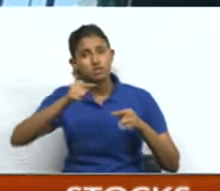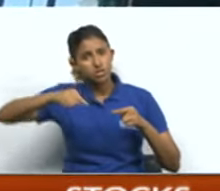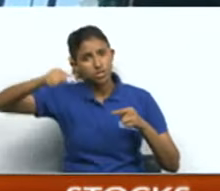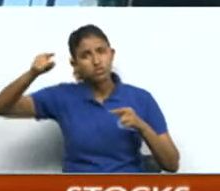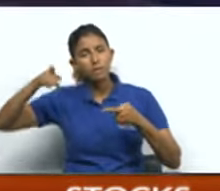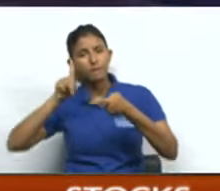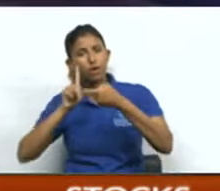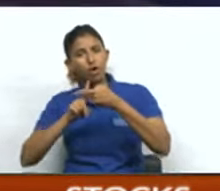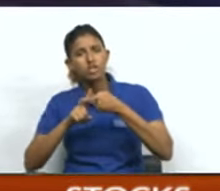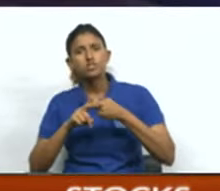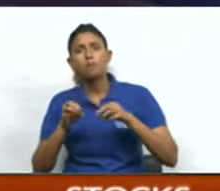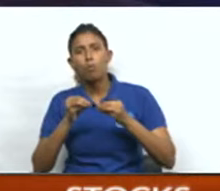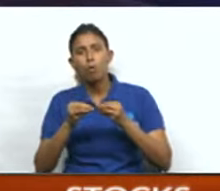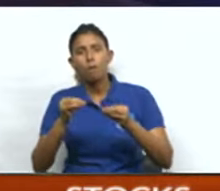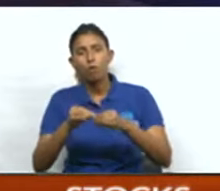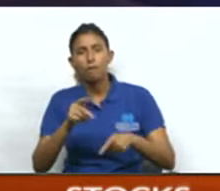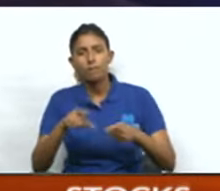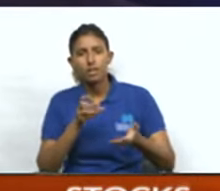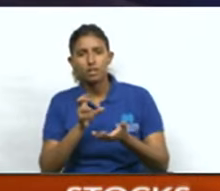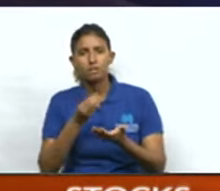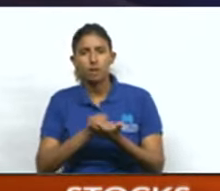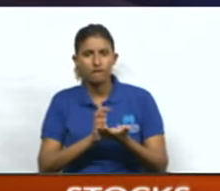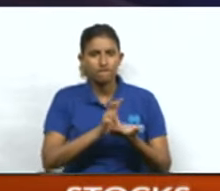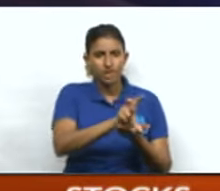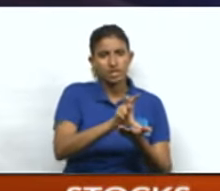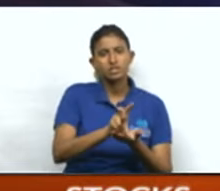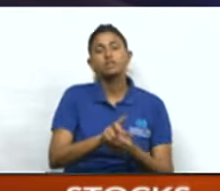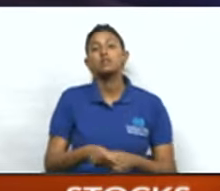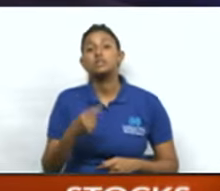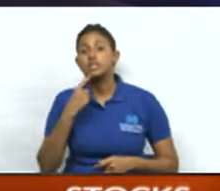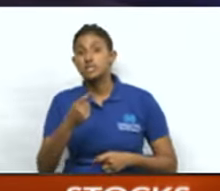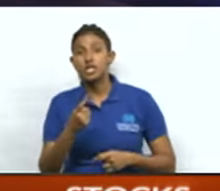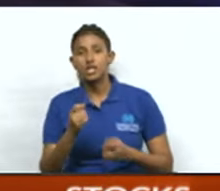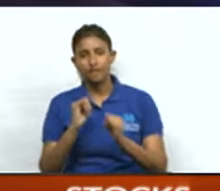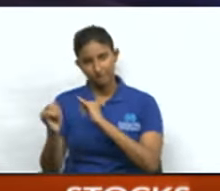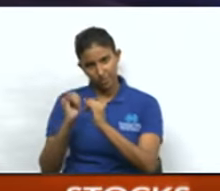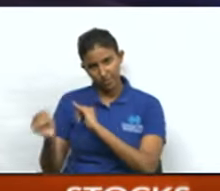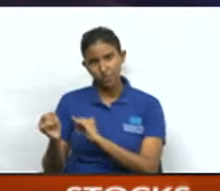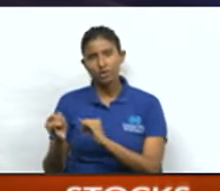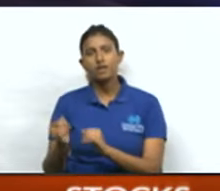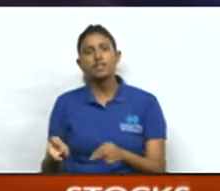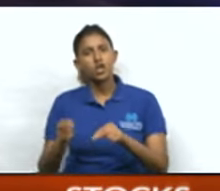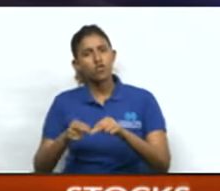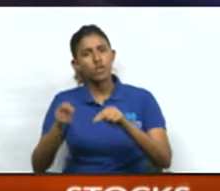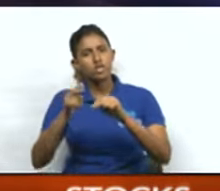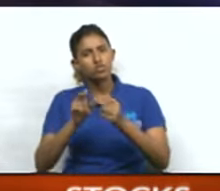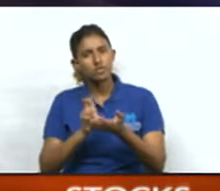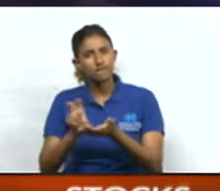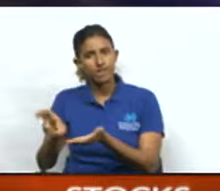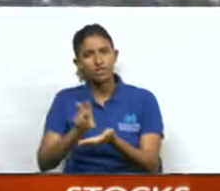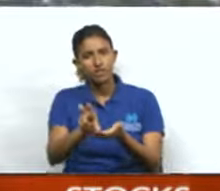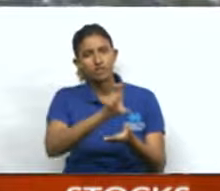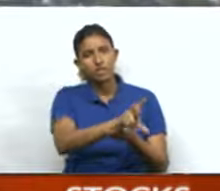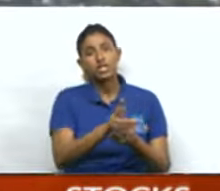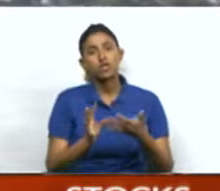investment. In an interview with Business Watch, Martinez notes that there has been increased investment across Caribbean countries, which bodes well for